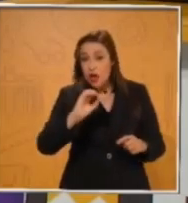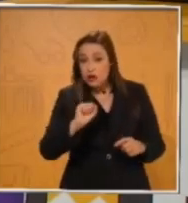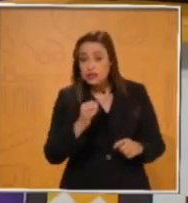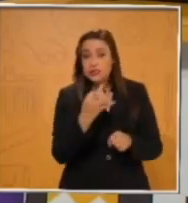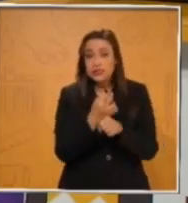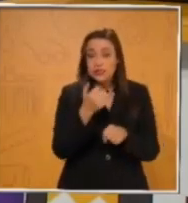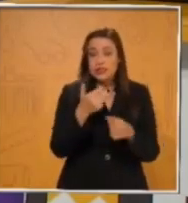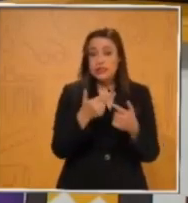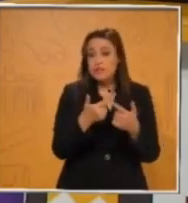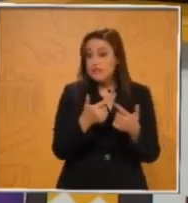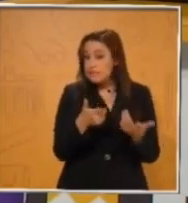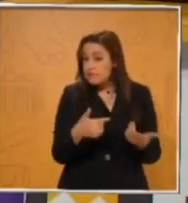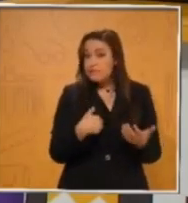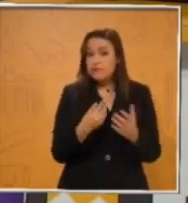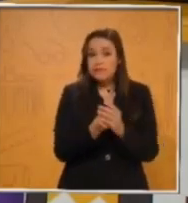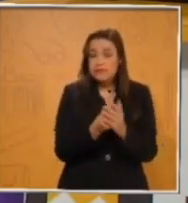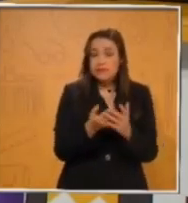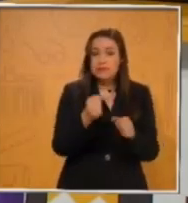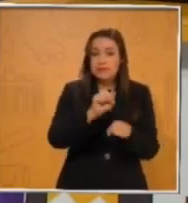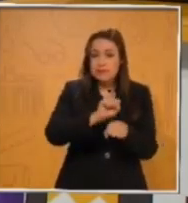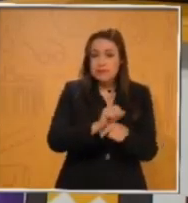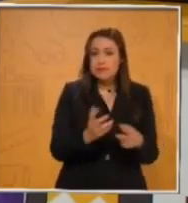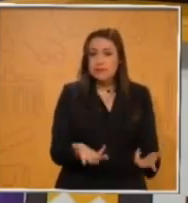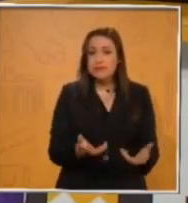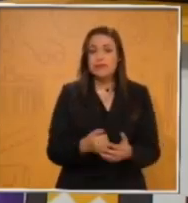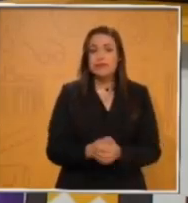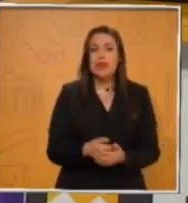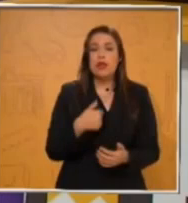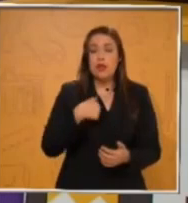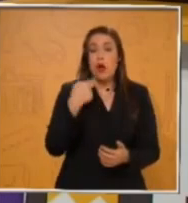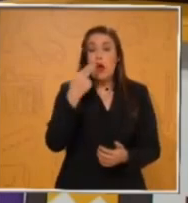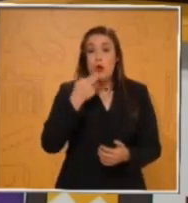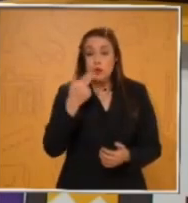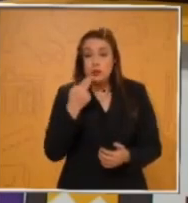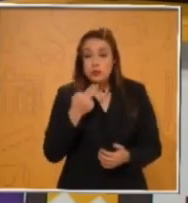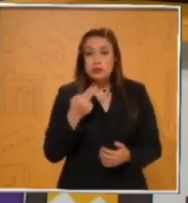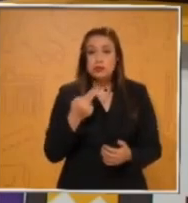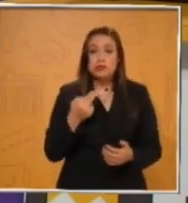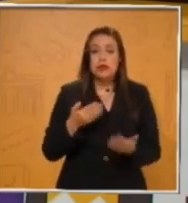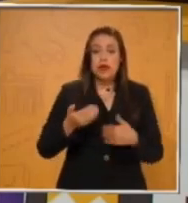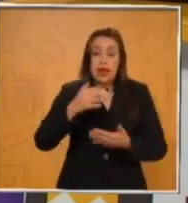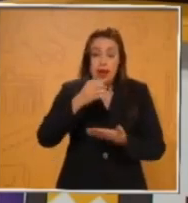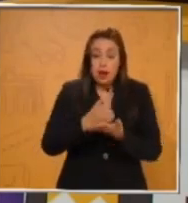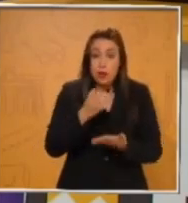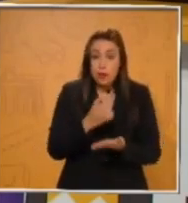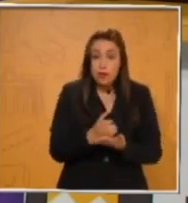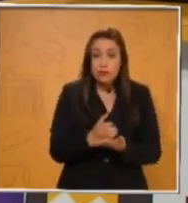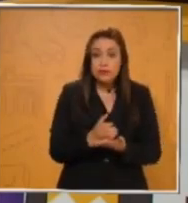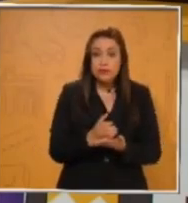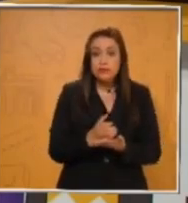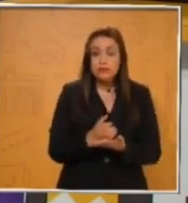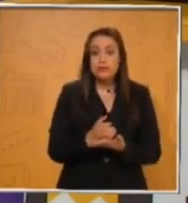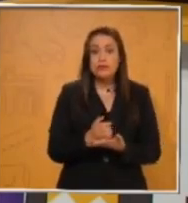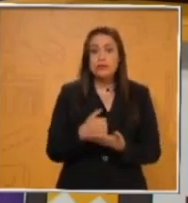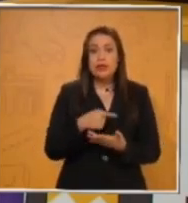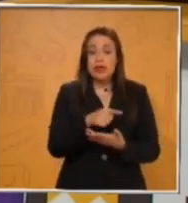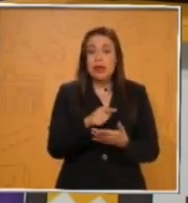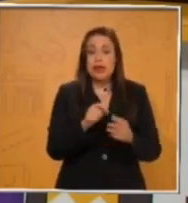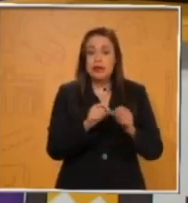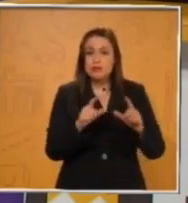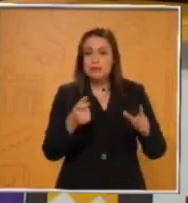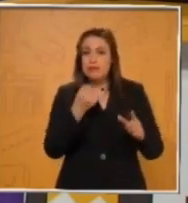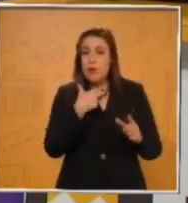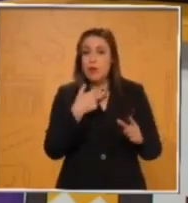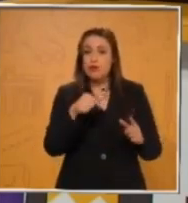Yesterday, here in the Canal 28, I used the guiones didácticos book at home at the moment that the teachers